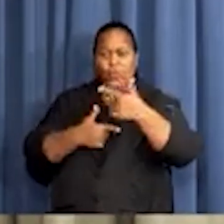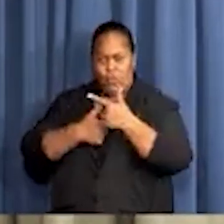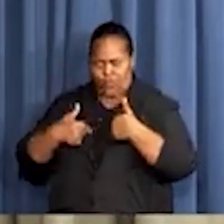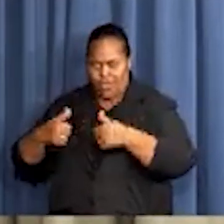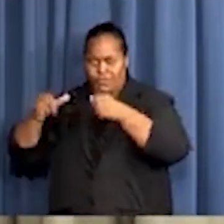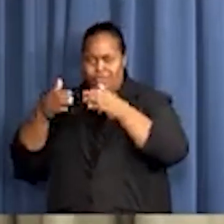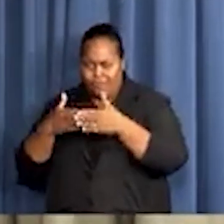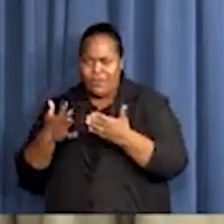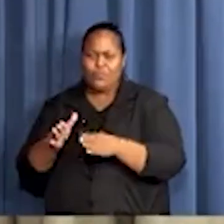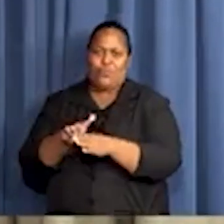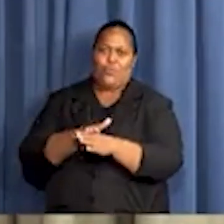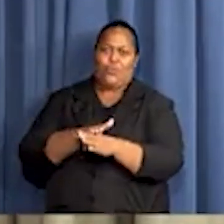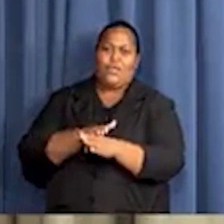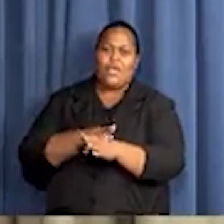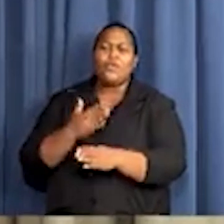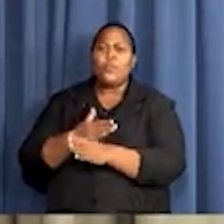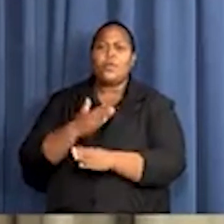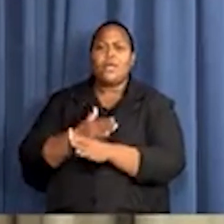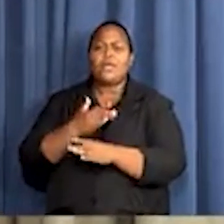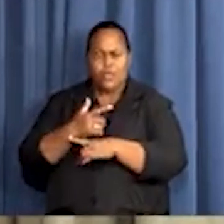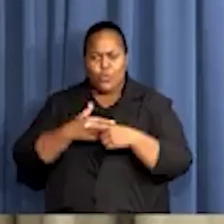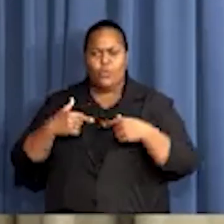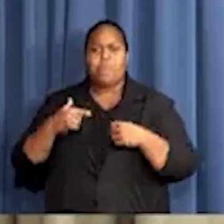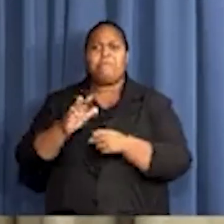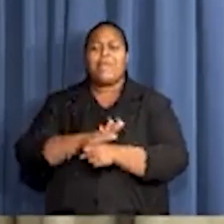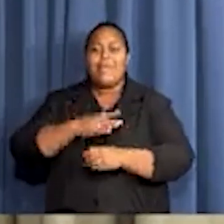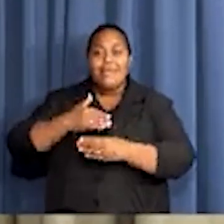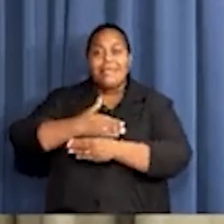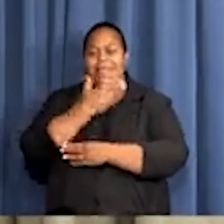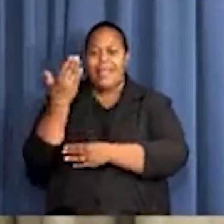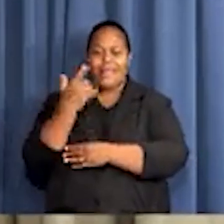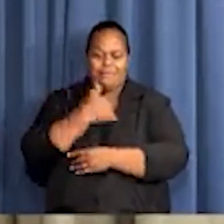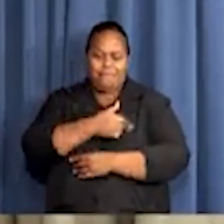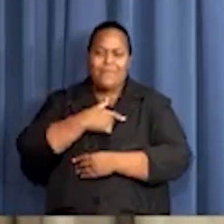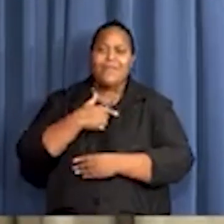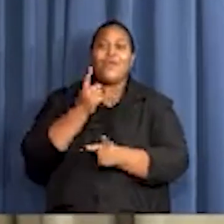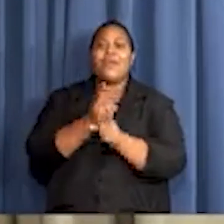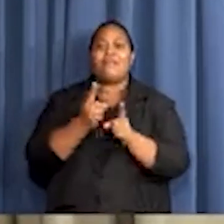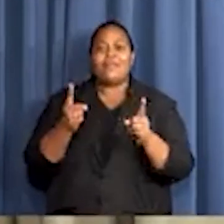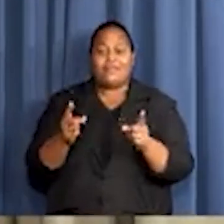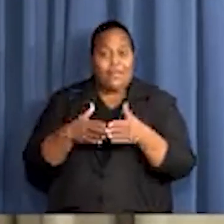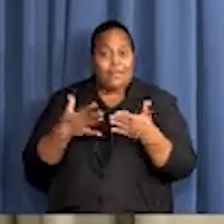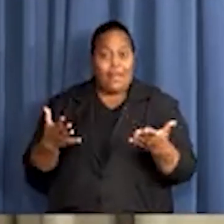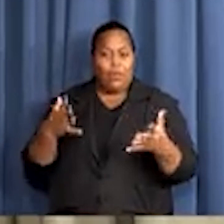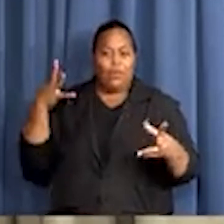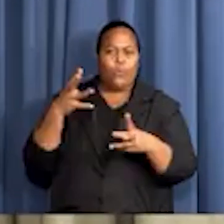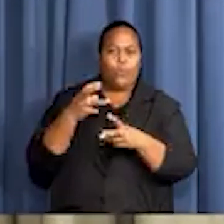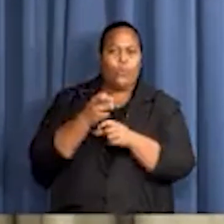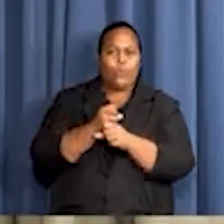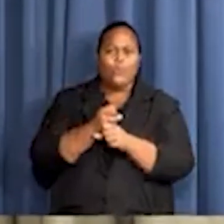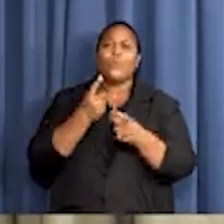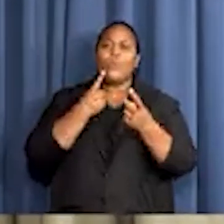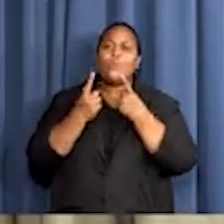initiatives arising from the daily business of governance. I'll now give you a brief overview with